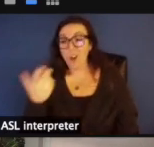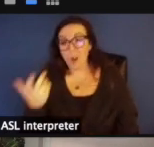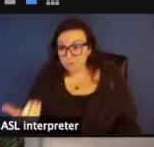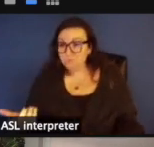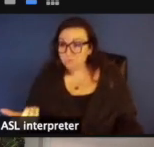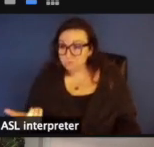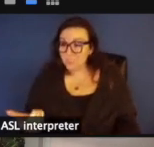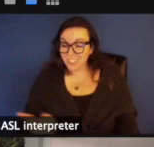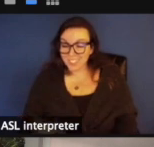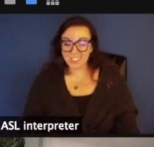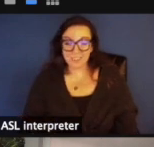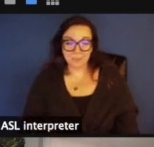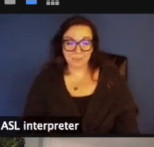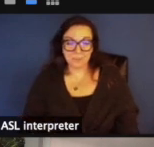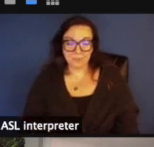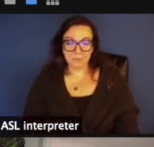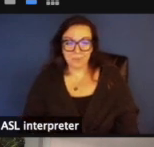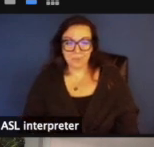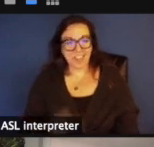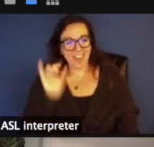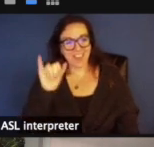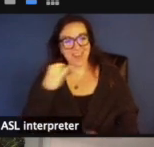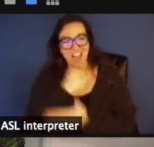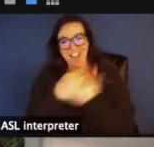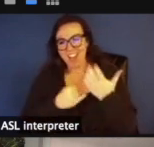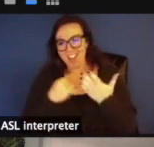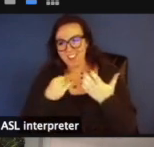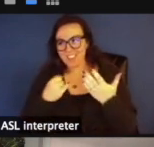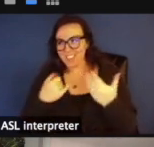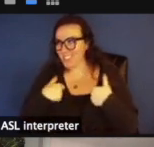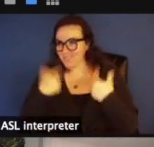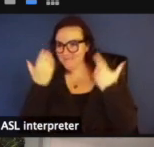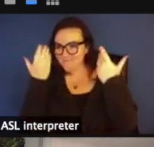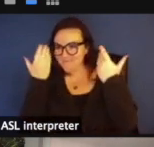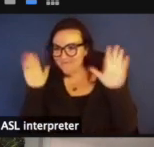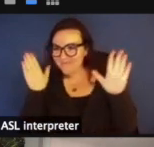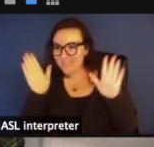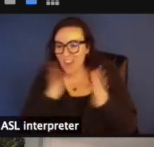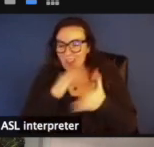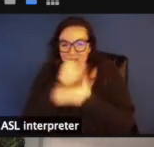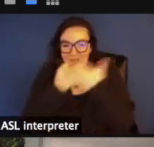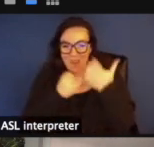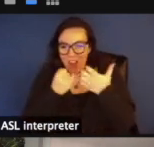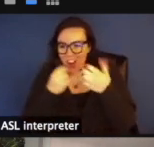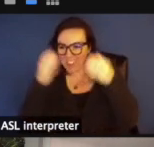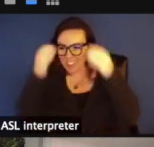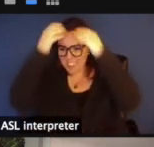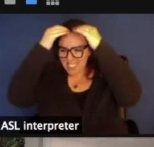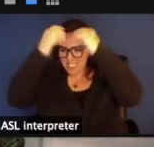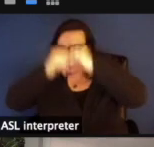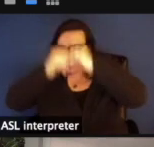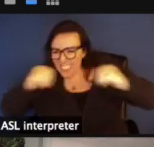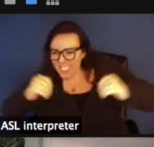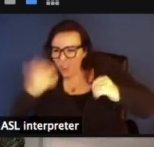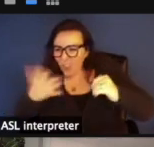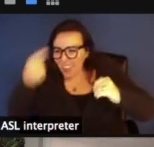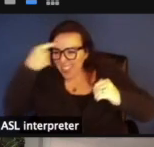That's true. So, and that's the whole thing with art, right? You just don't know. What is the artist thinking? We don't always know. But sometimes we know what we like,